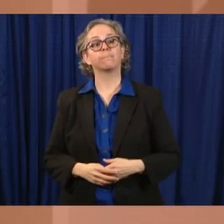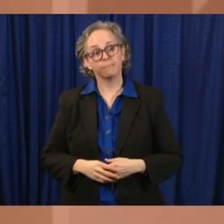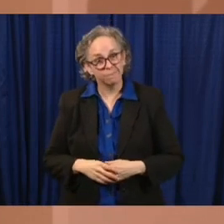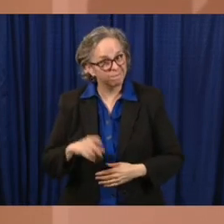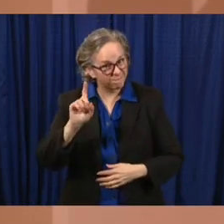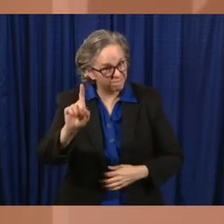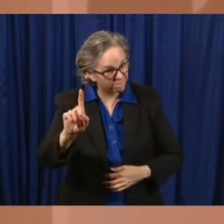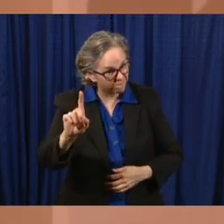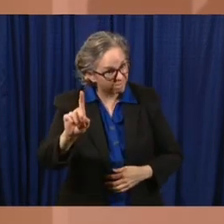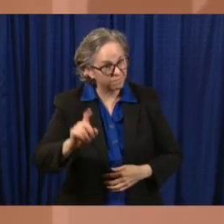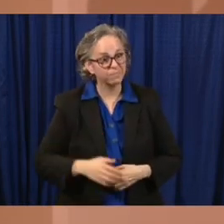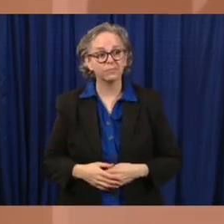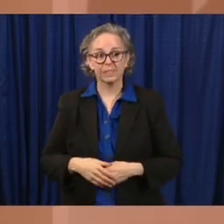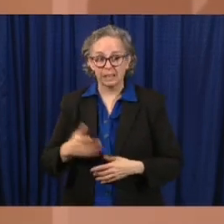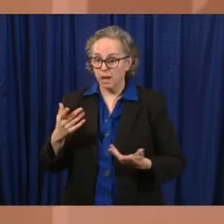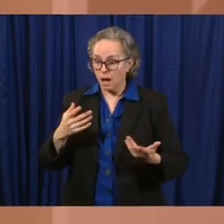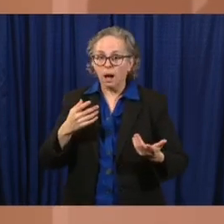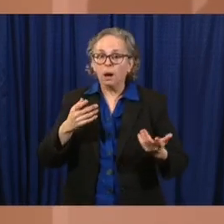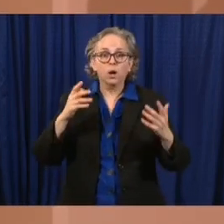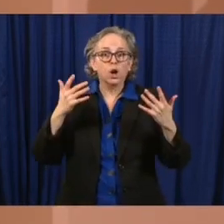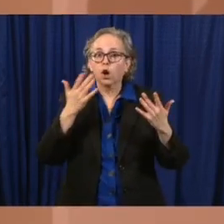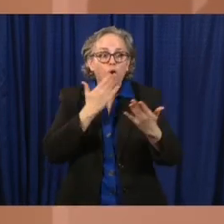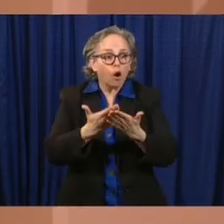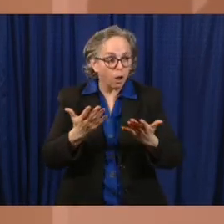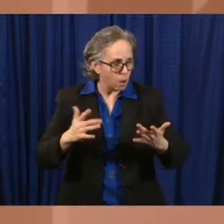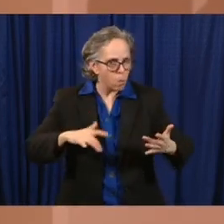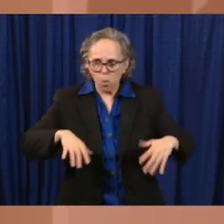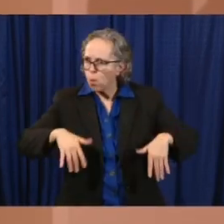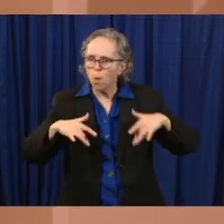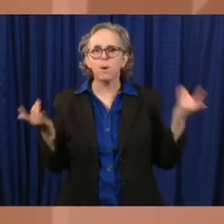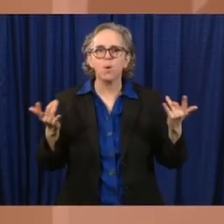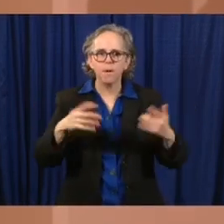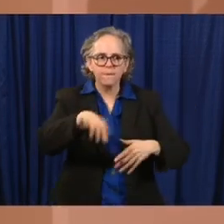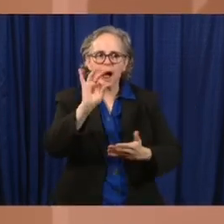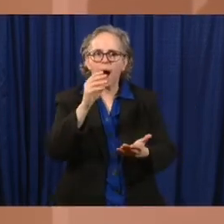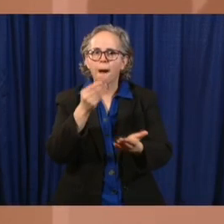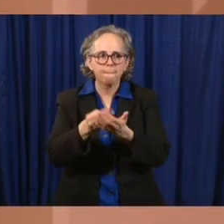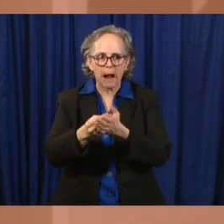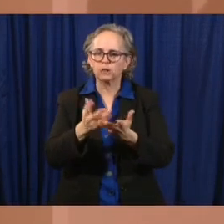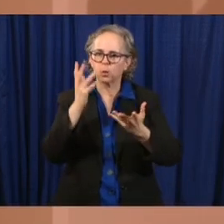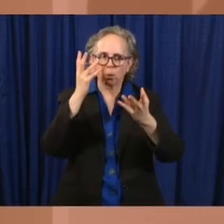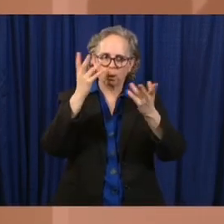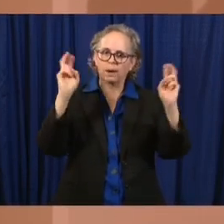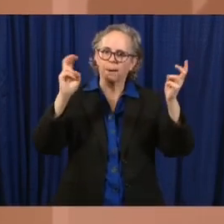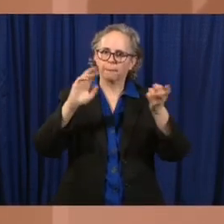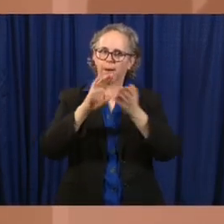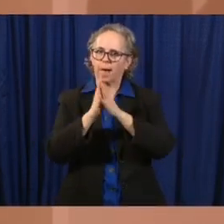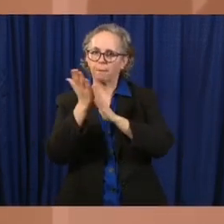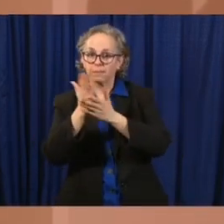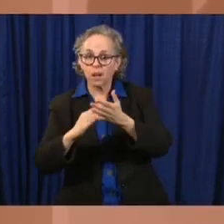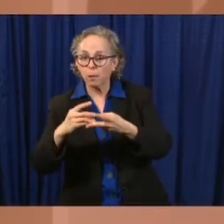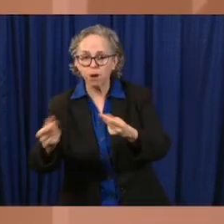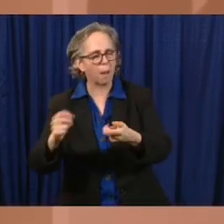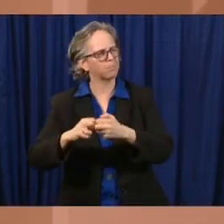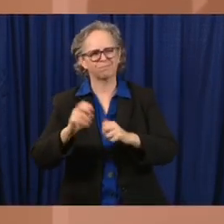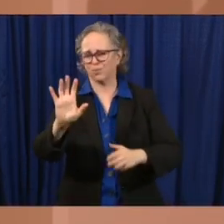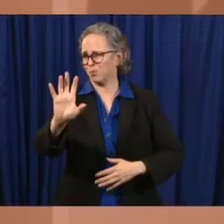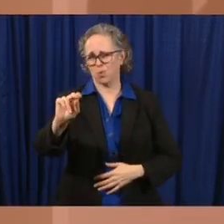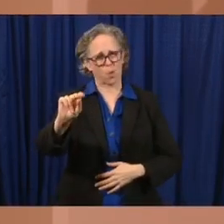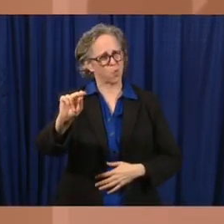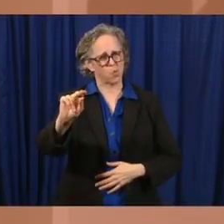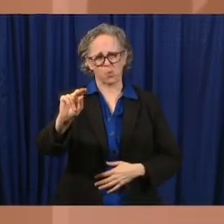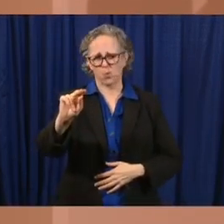a big help, that does not mean that all of these problems are solved for the long run. I know that many people very generously are donating to our